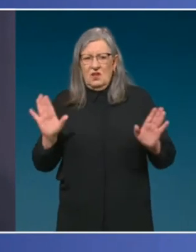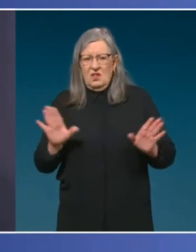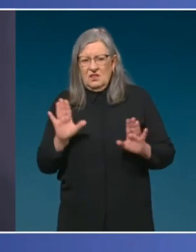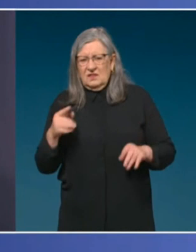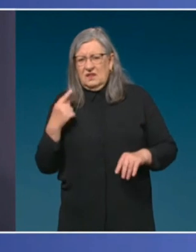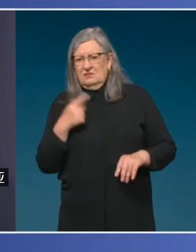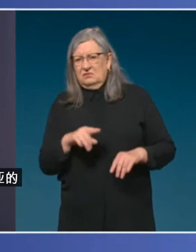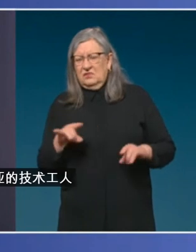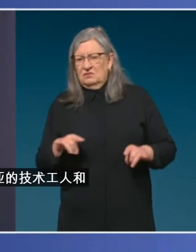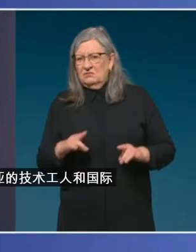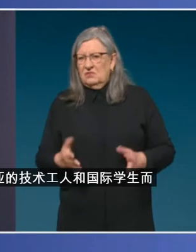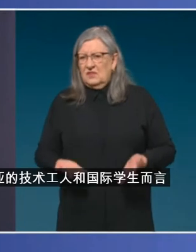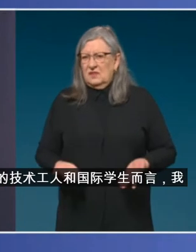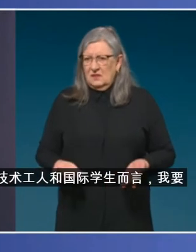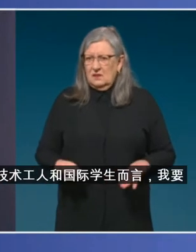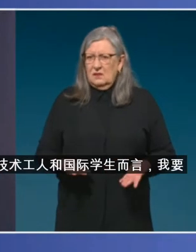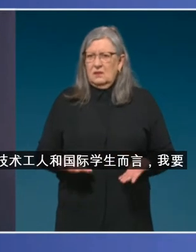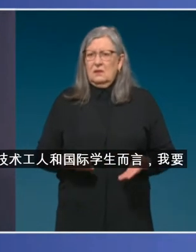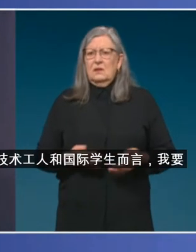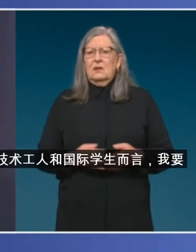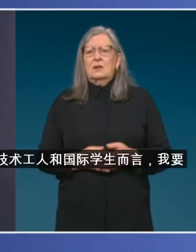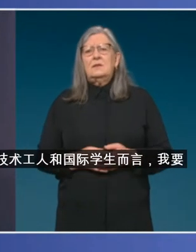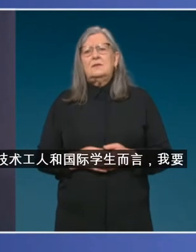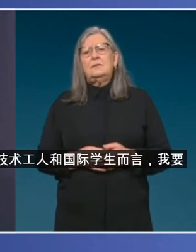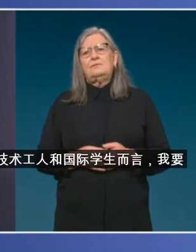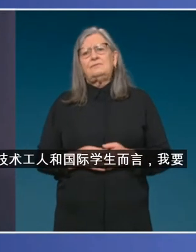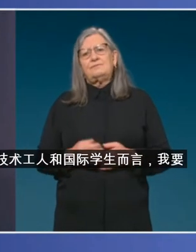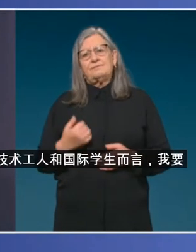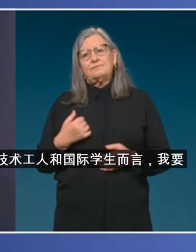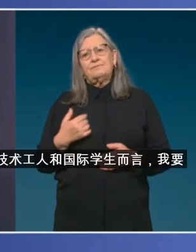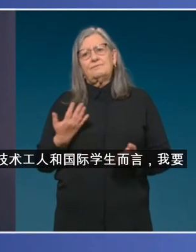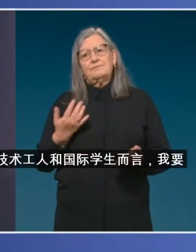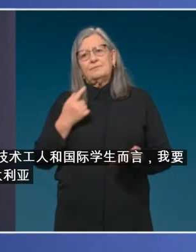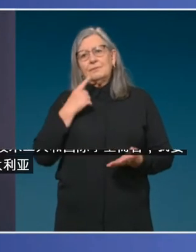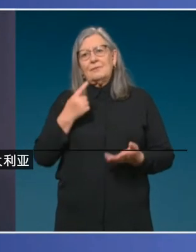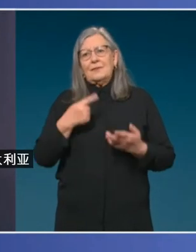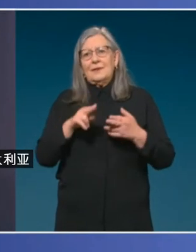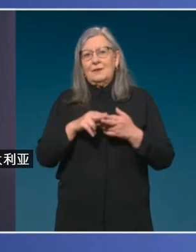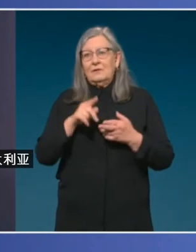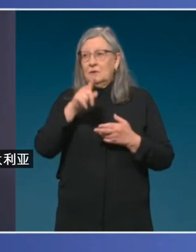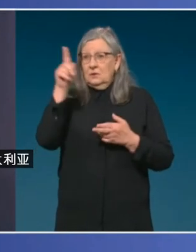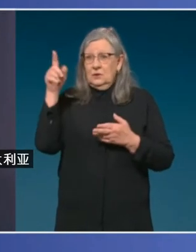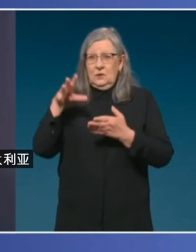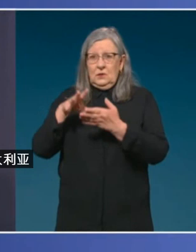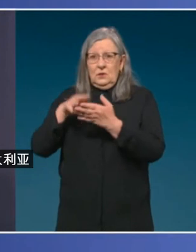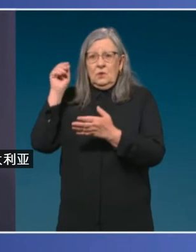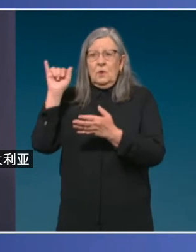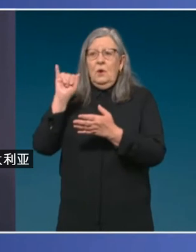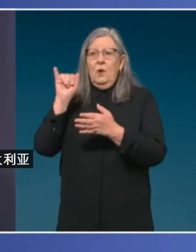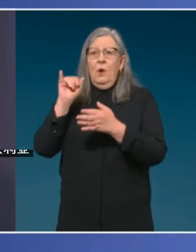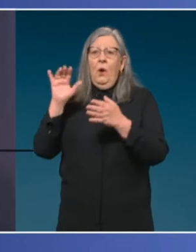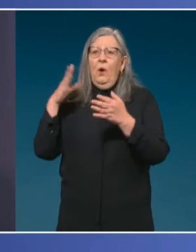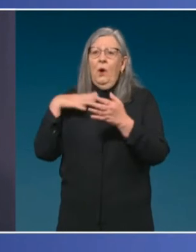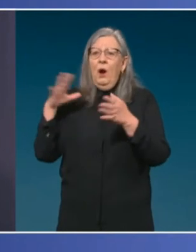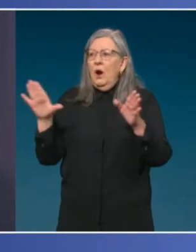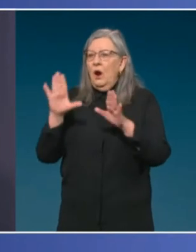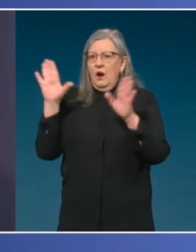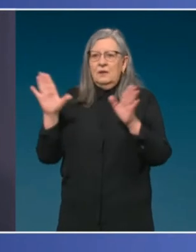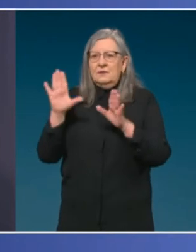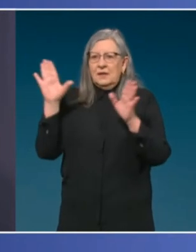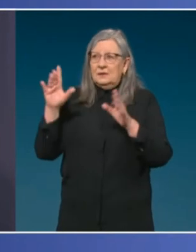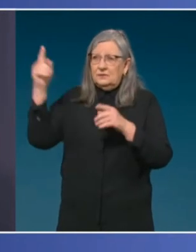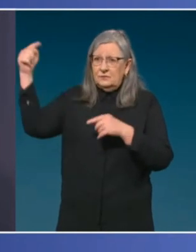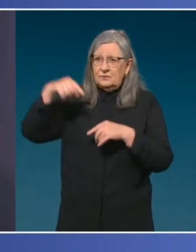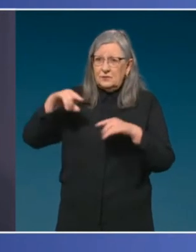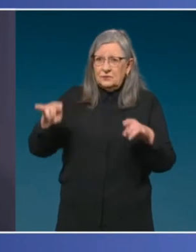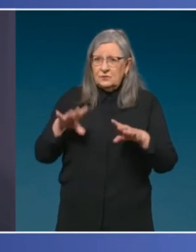Australia post the 1st of December, what I would say to them very clearly is Australia is definitely a destination that we should look towards